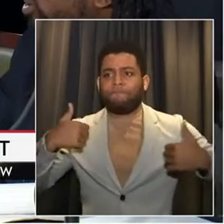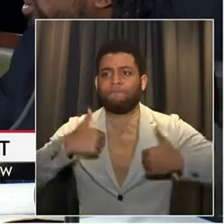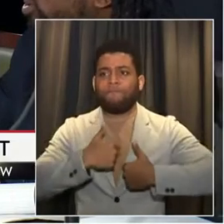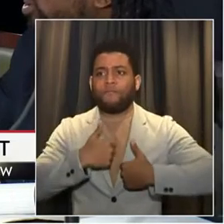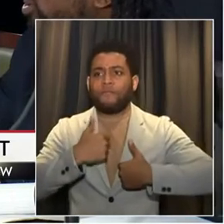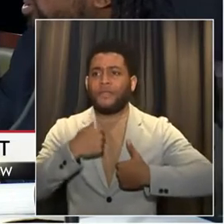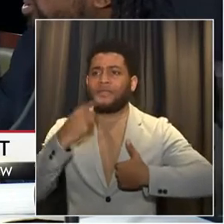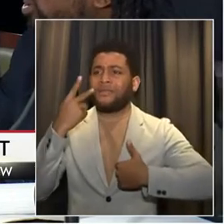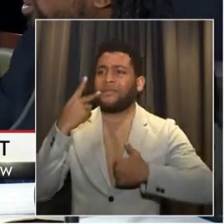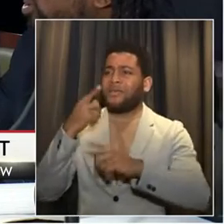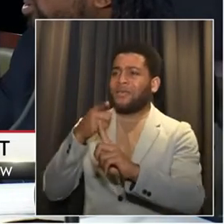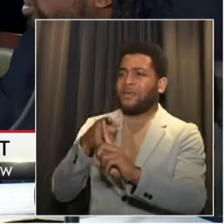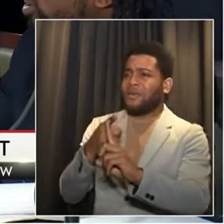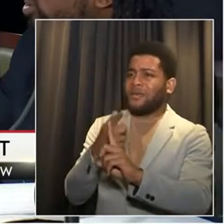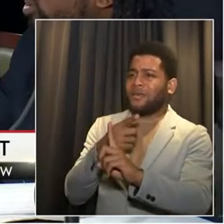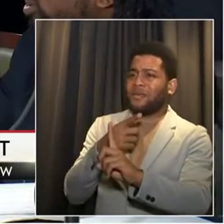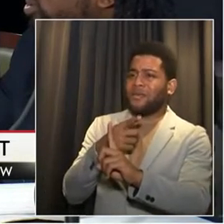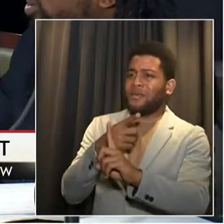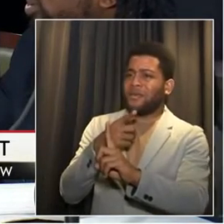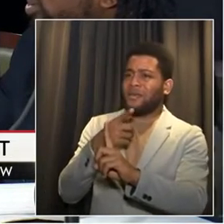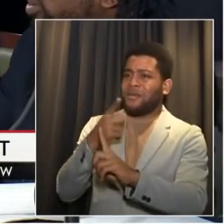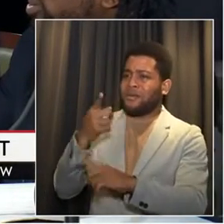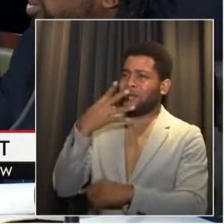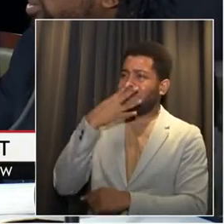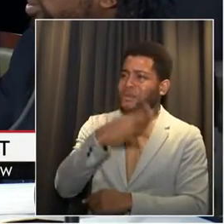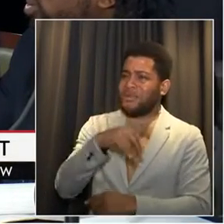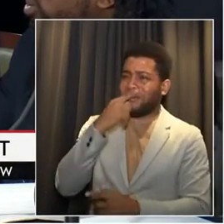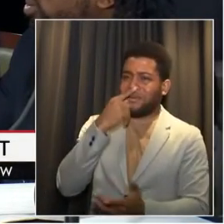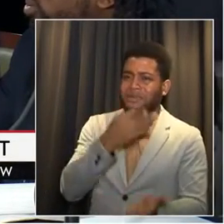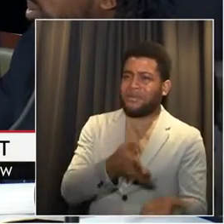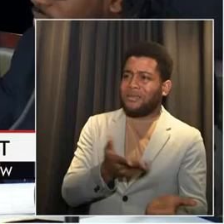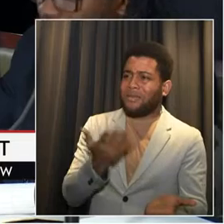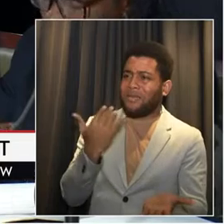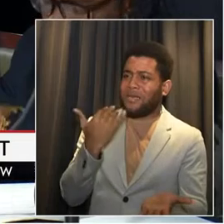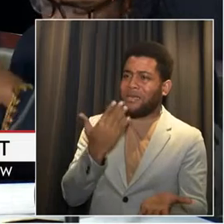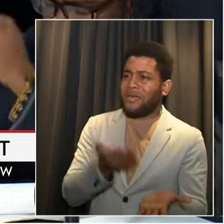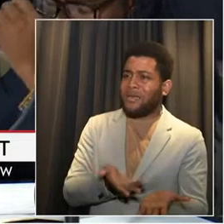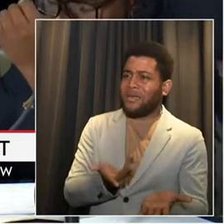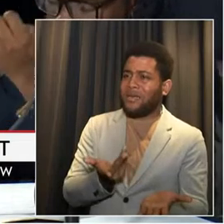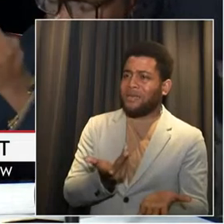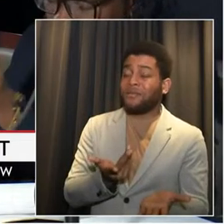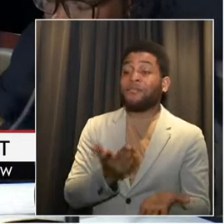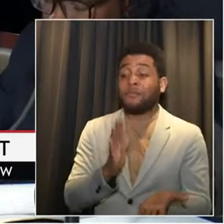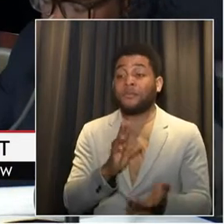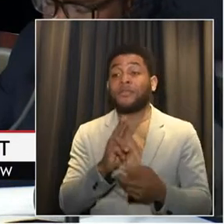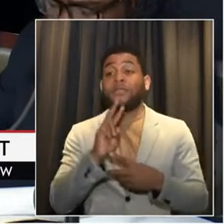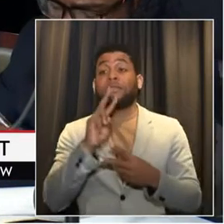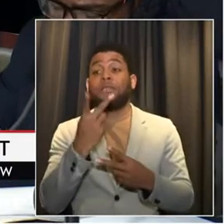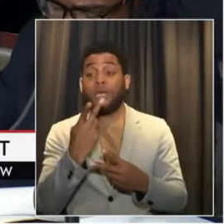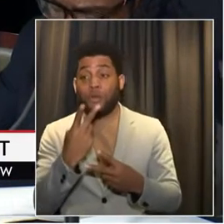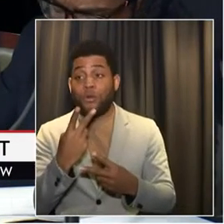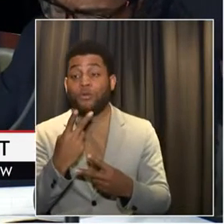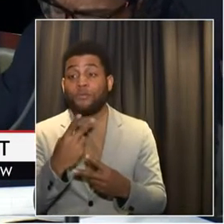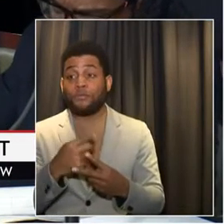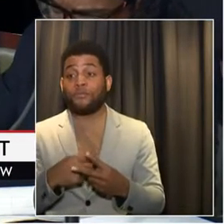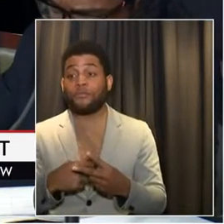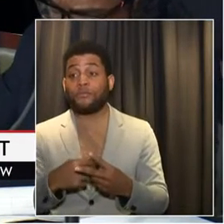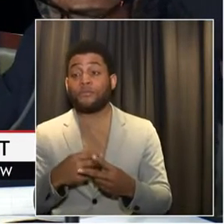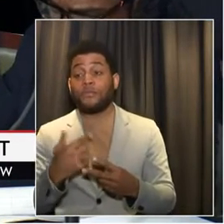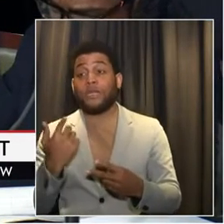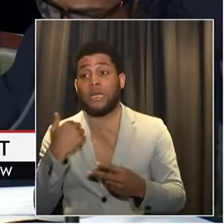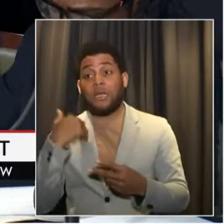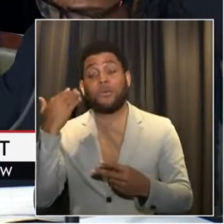actually doing the job for which they have been hired for. The second thing that I know is becoming increasingly concerning